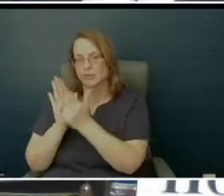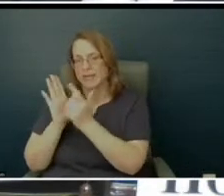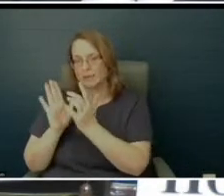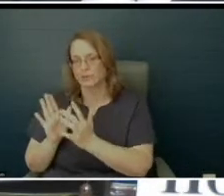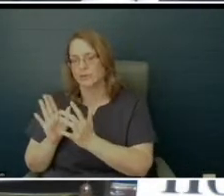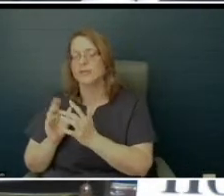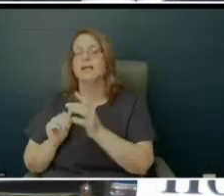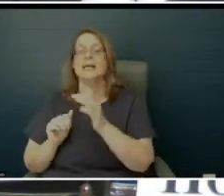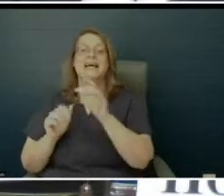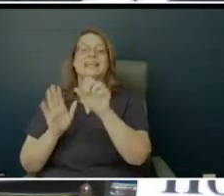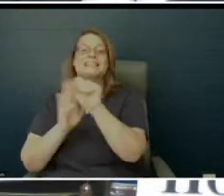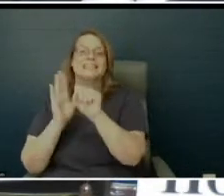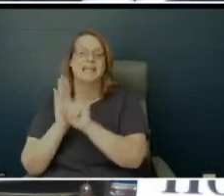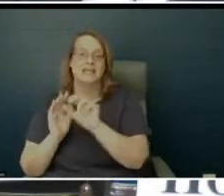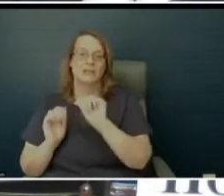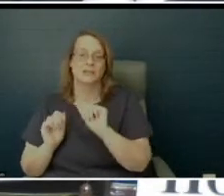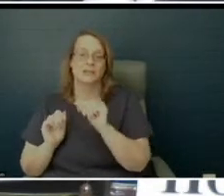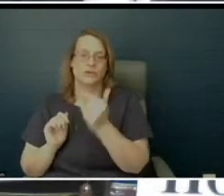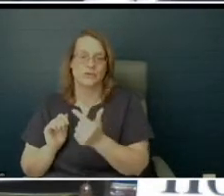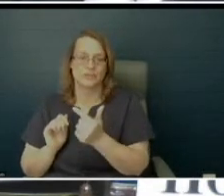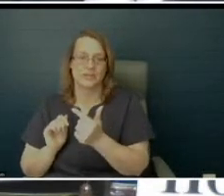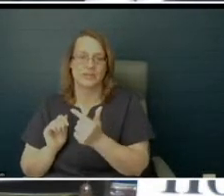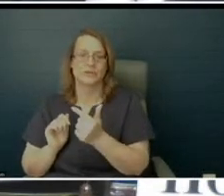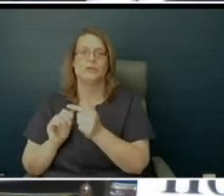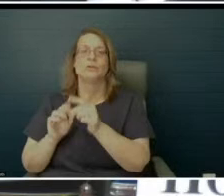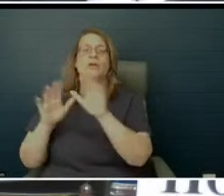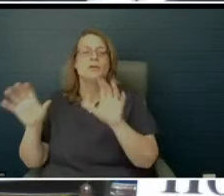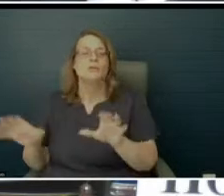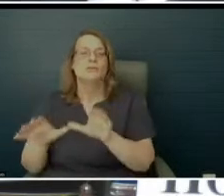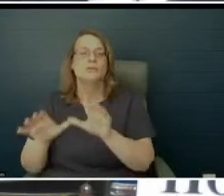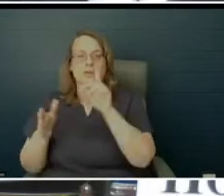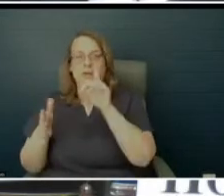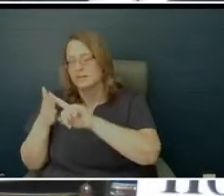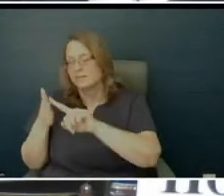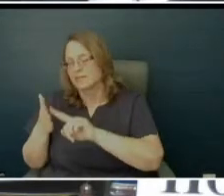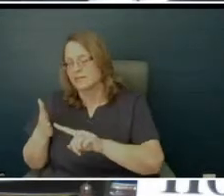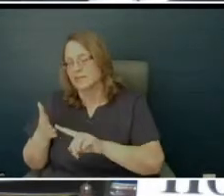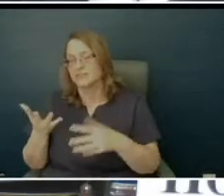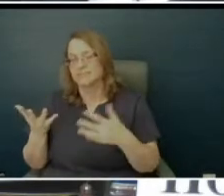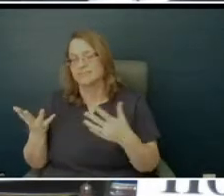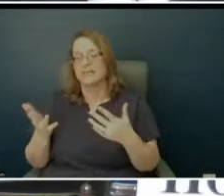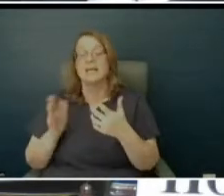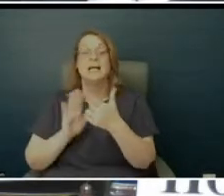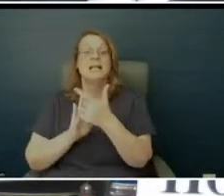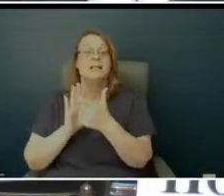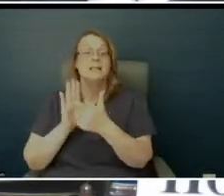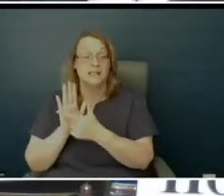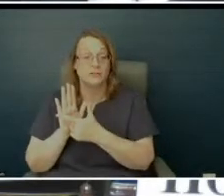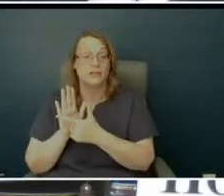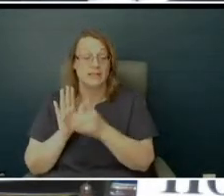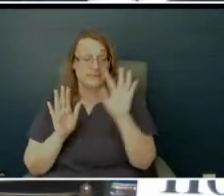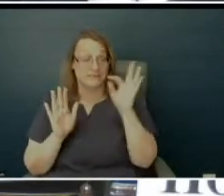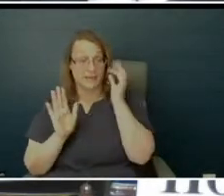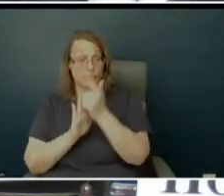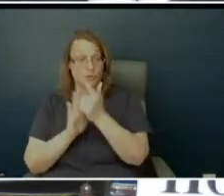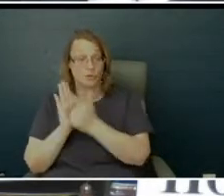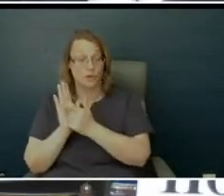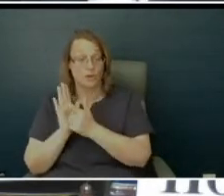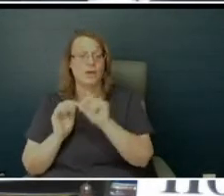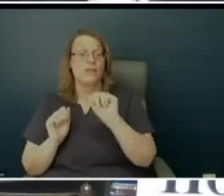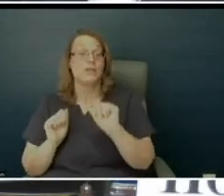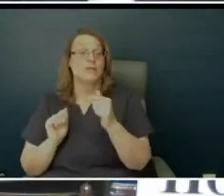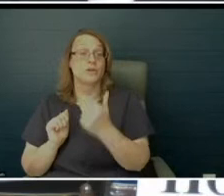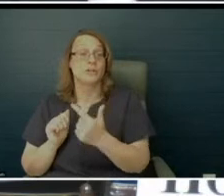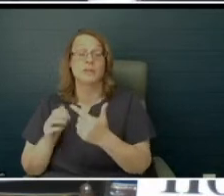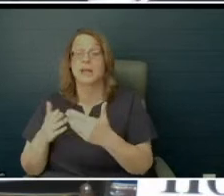General to conduct an investigation. I mean, as a legal matter, under federal law, the Attorney General actually has fairly wide discretion